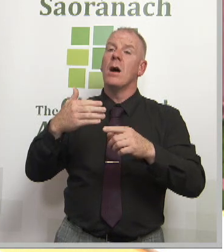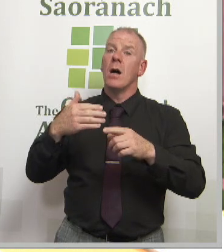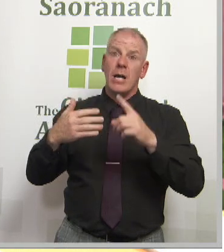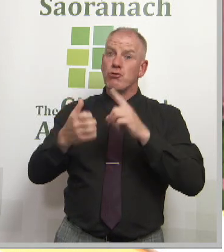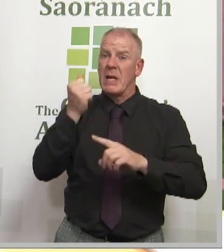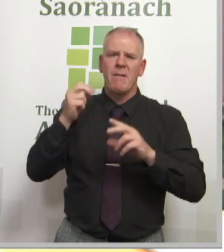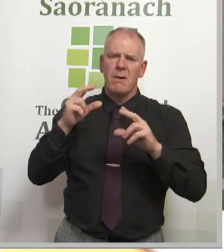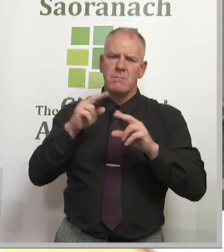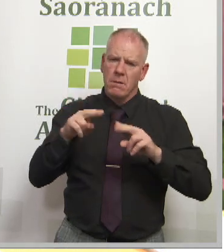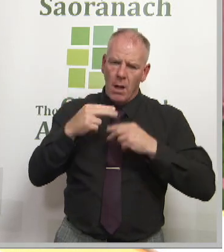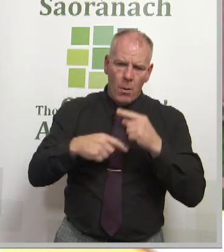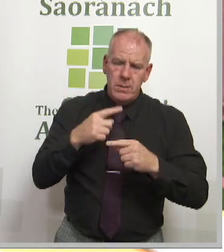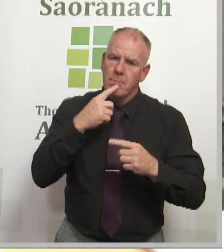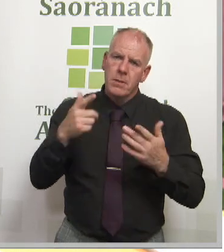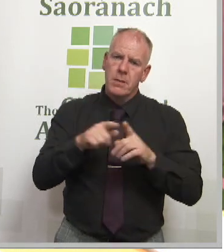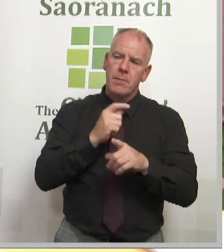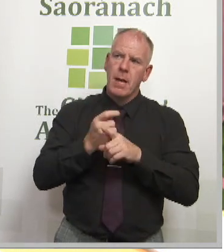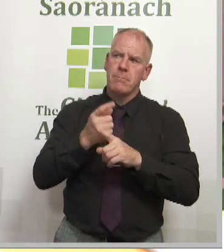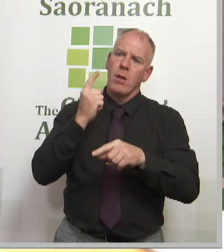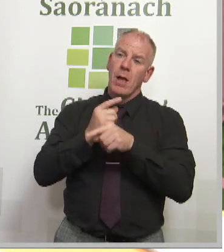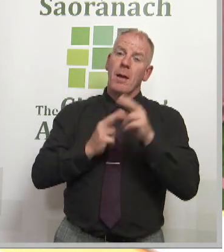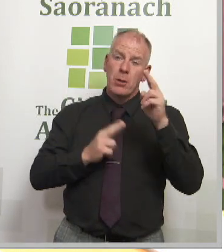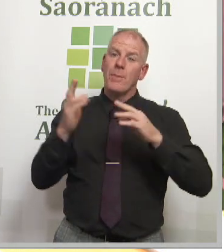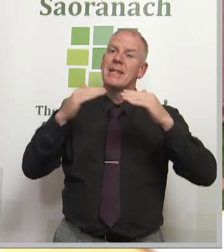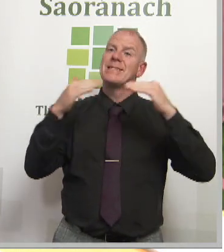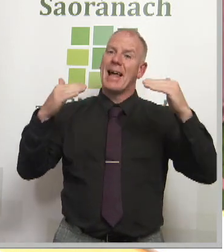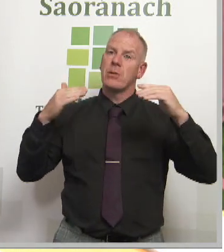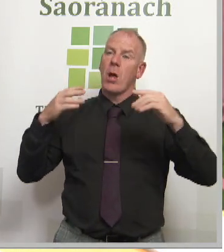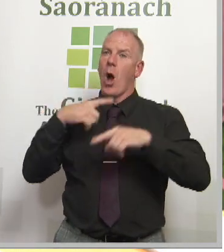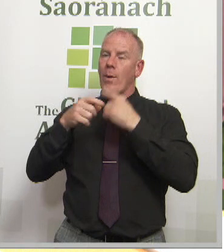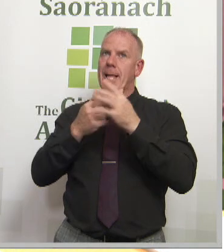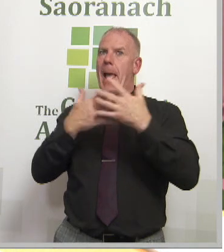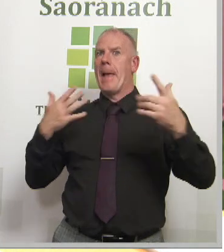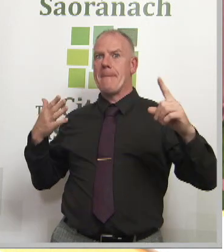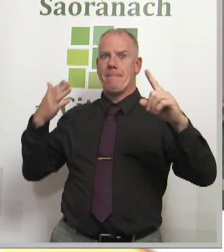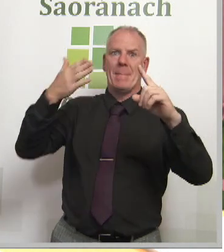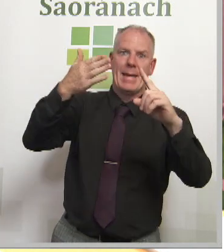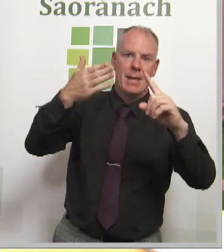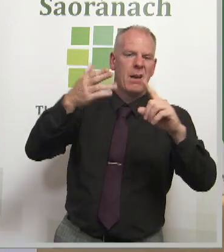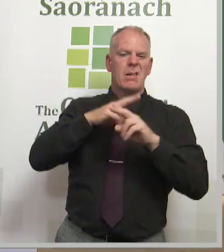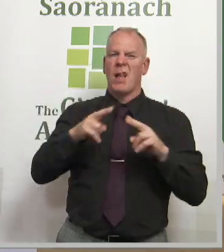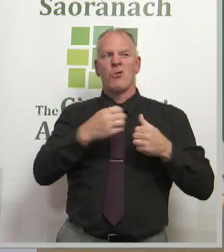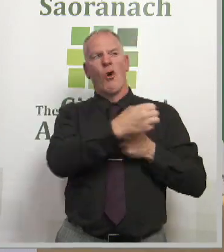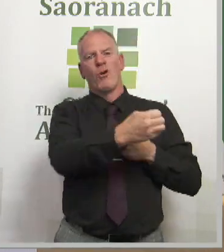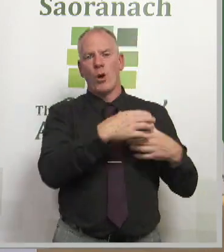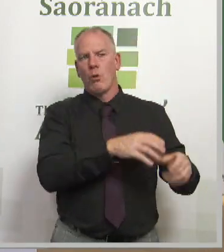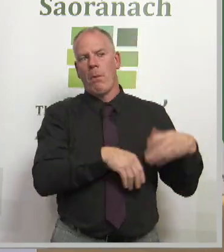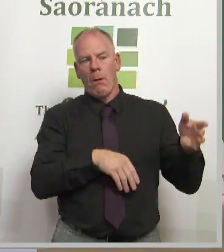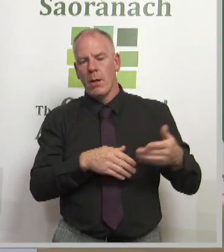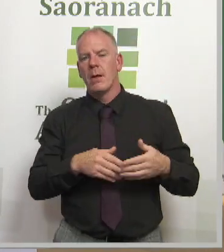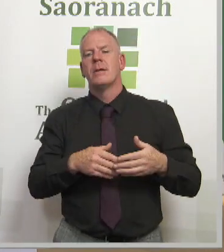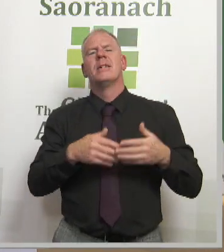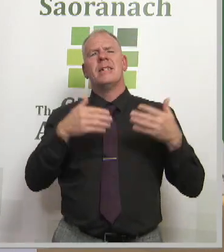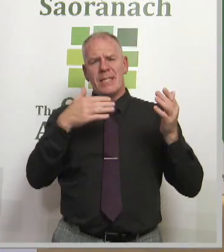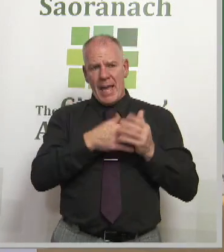of delivery, and that should be the standard rather than saying another party. And of course, we keep the conversation with those other